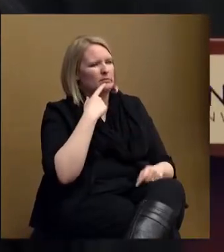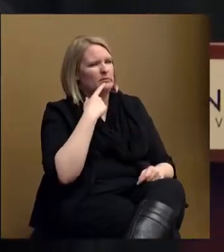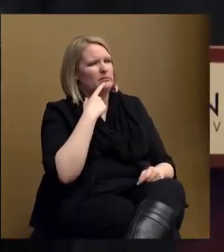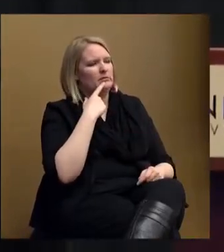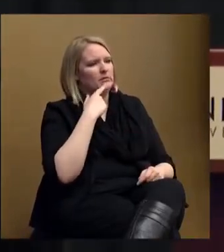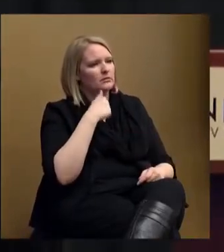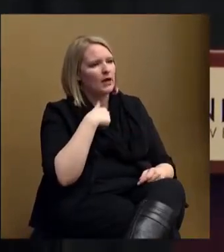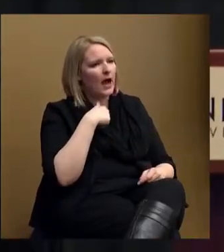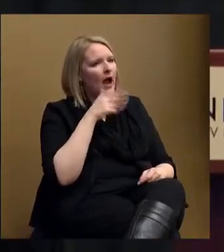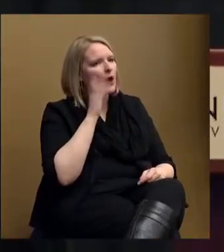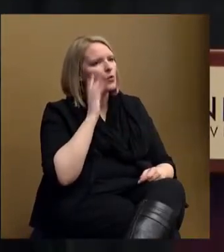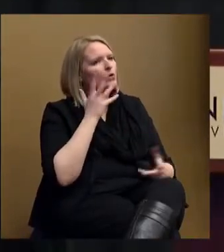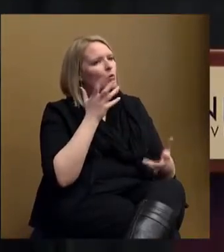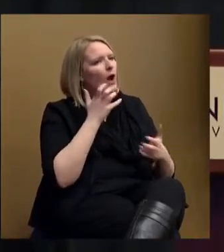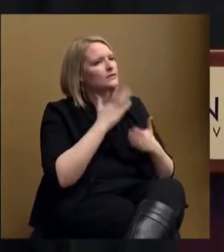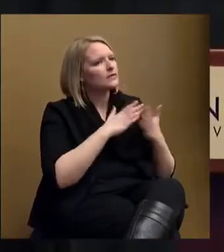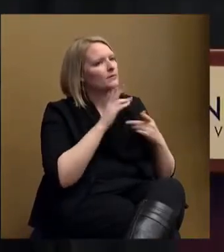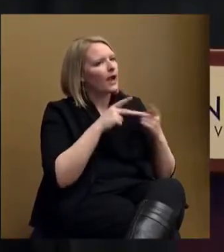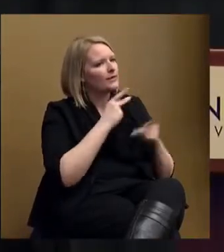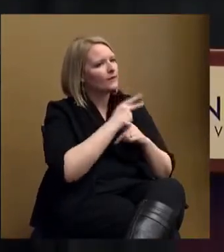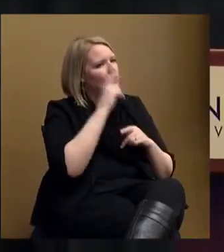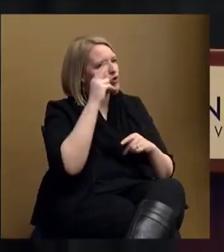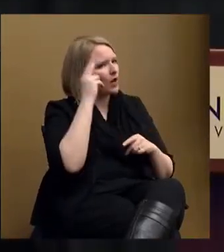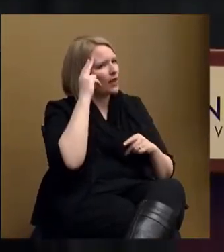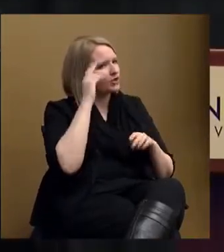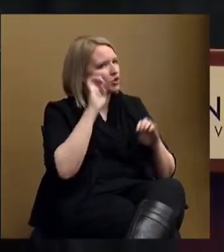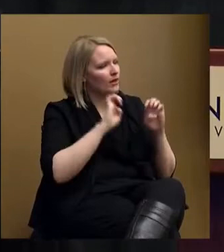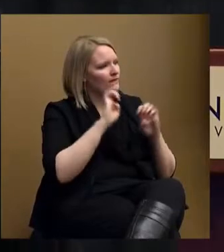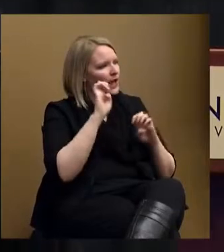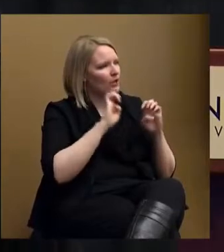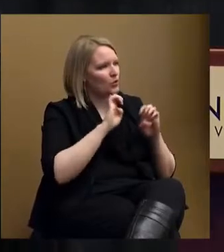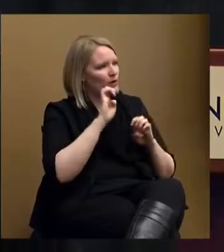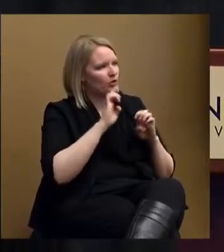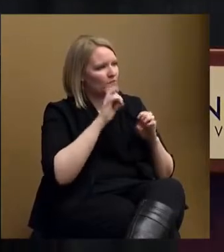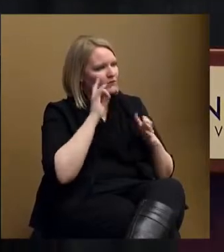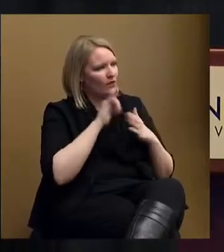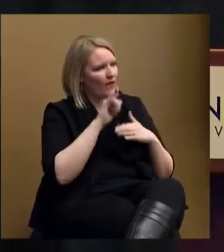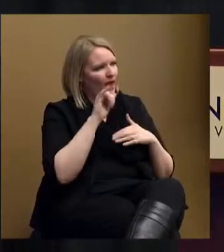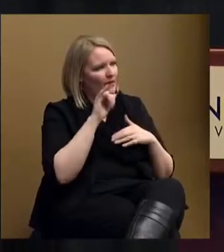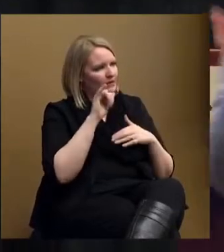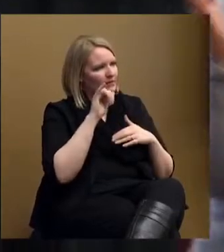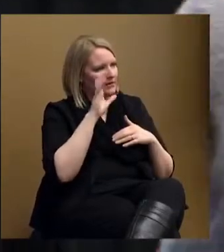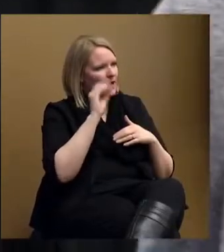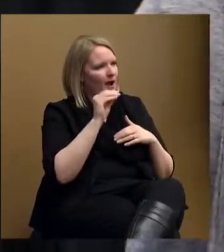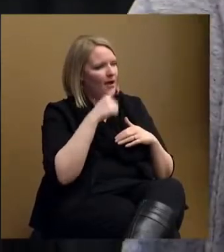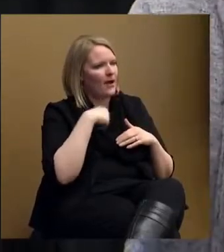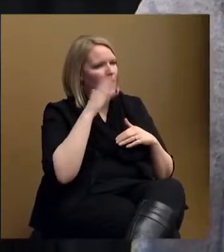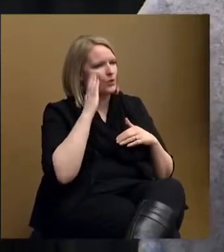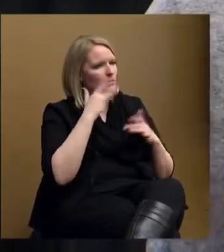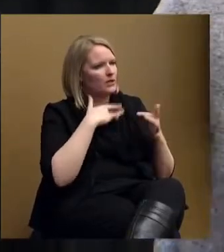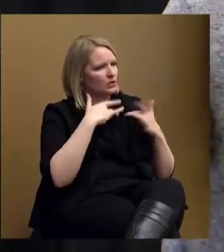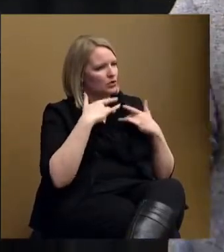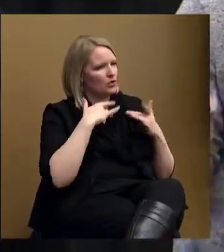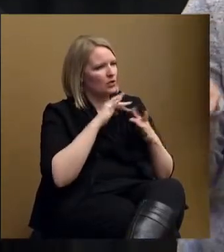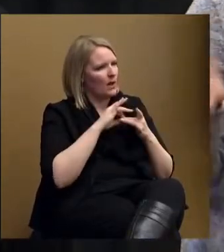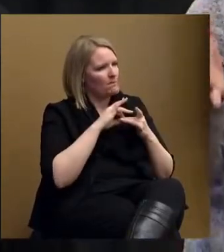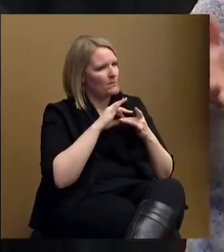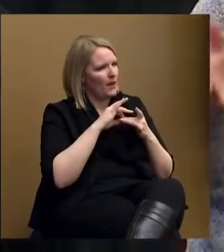would definitely want some sort of neurological evaluation on that little guy. I would be very concerned about